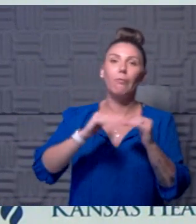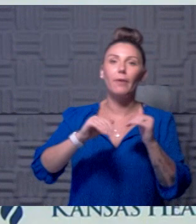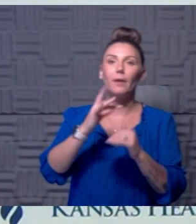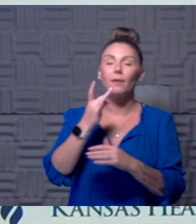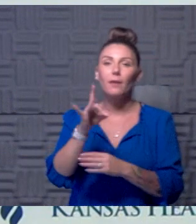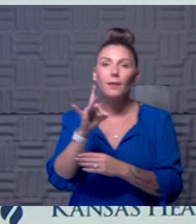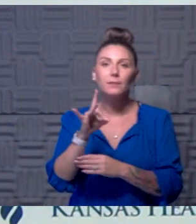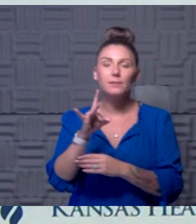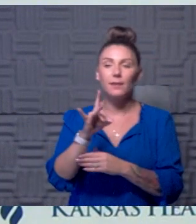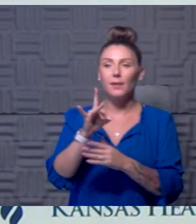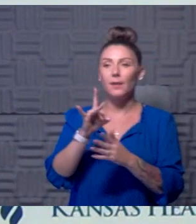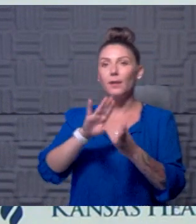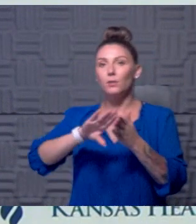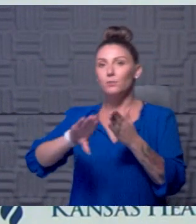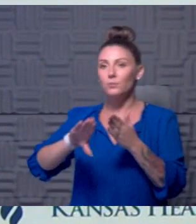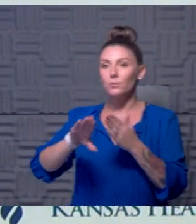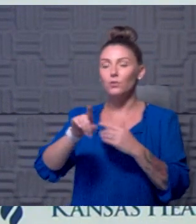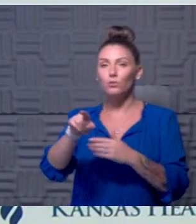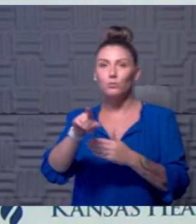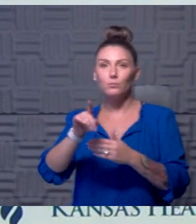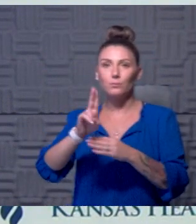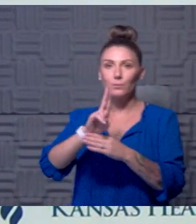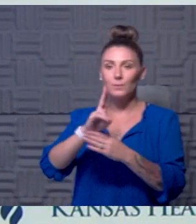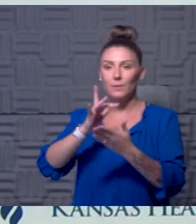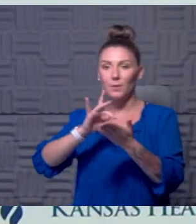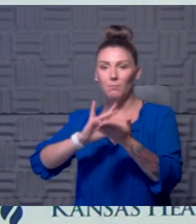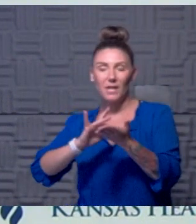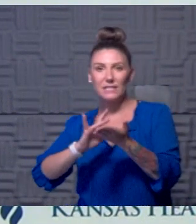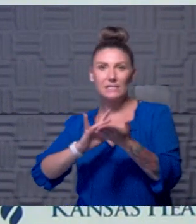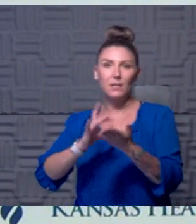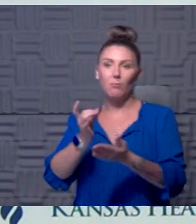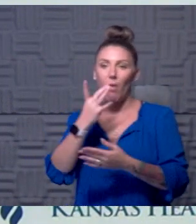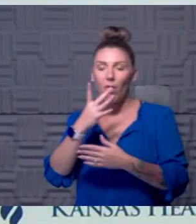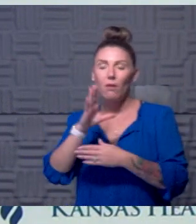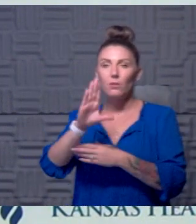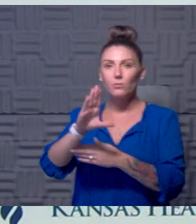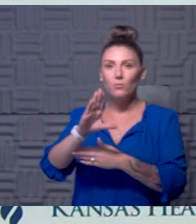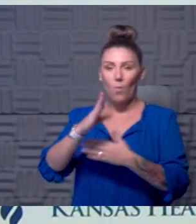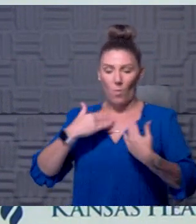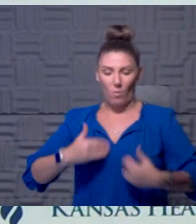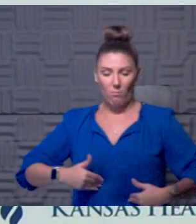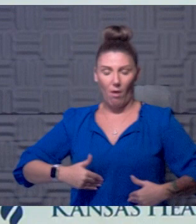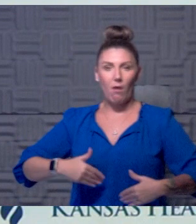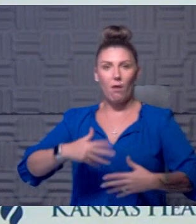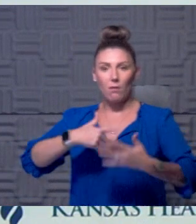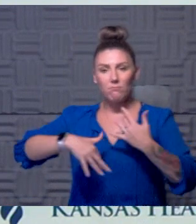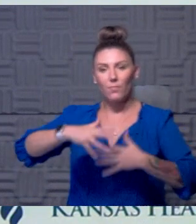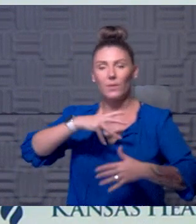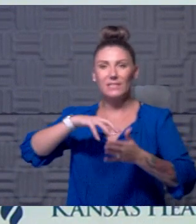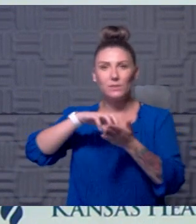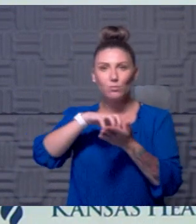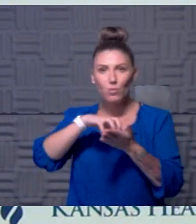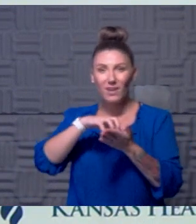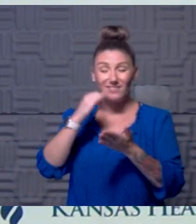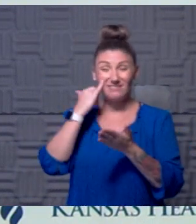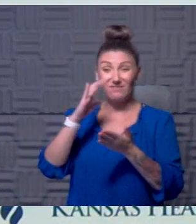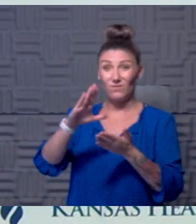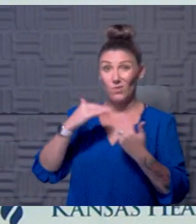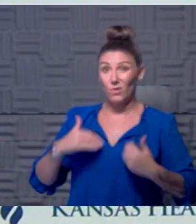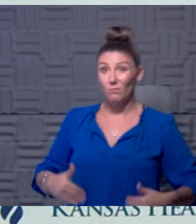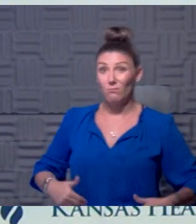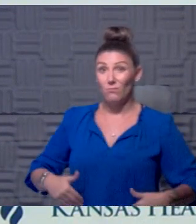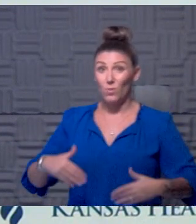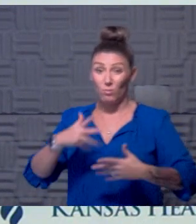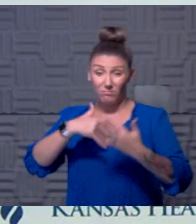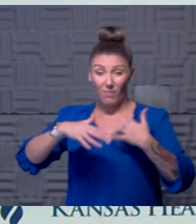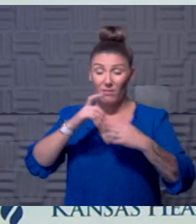criteria might be you're taking a medication that makes your immune system not work, so you're immunosuppressed. And if your immune system doesn't work, you're not going